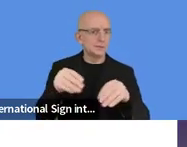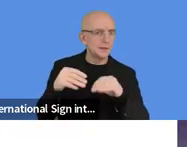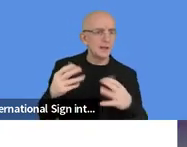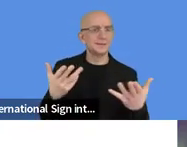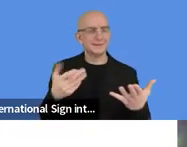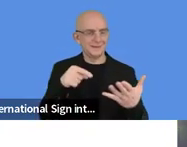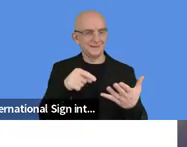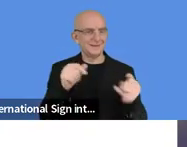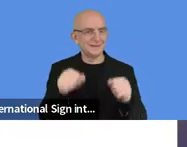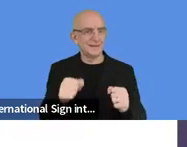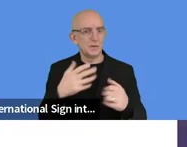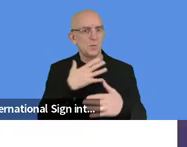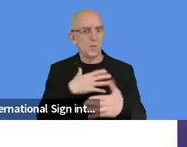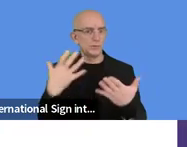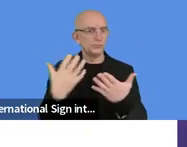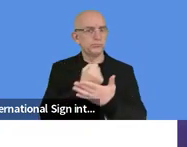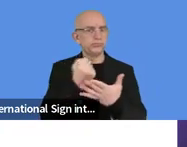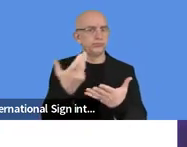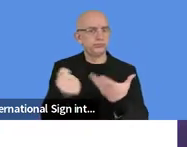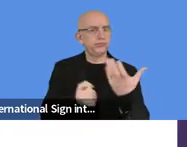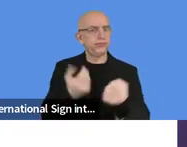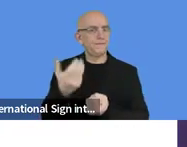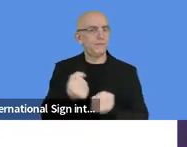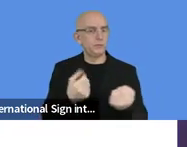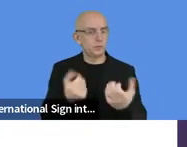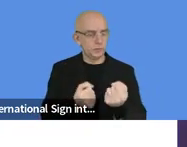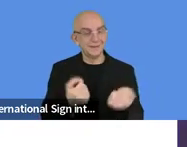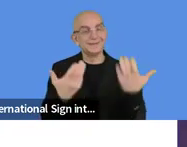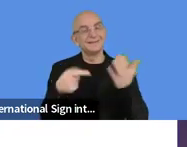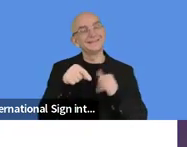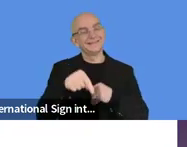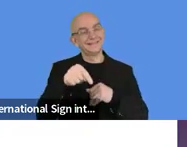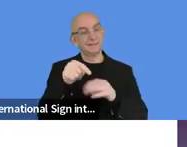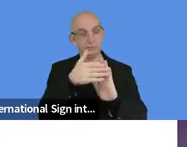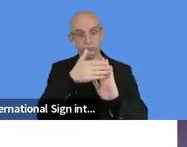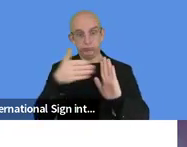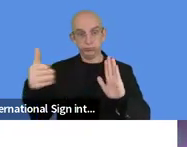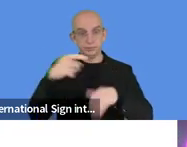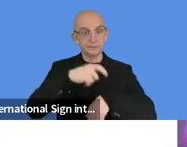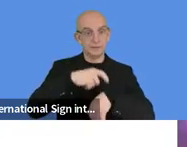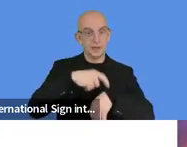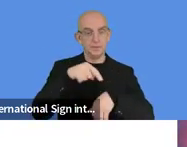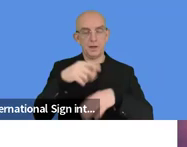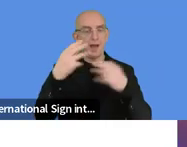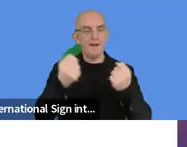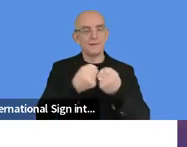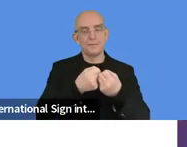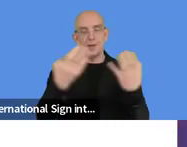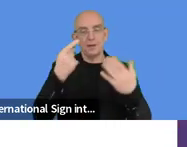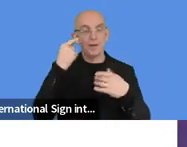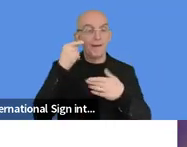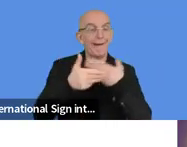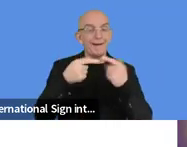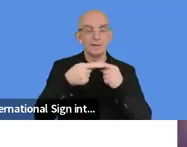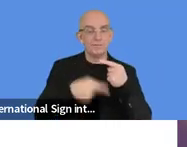we think, this is just the generally accepted wisdom, that we just need to give these founders, these